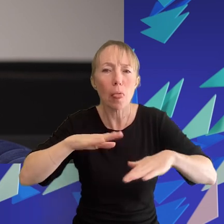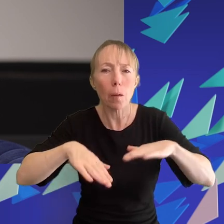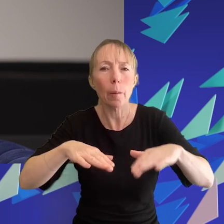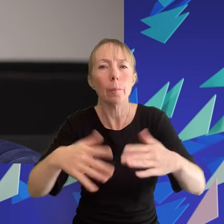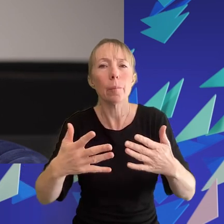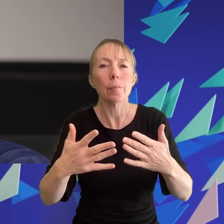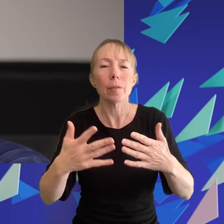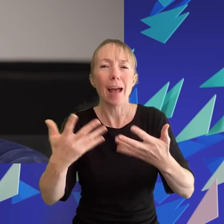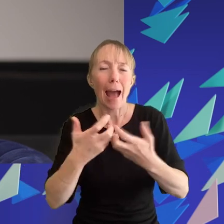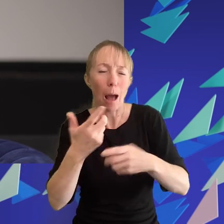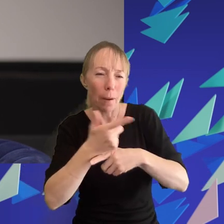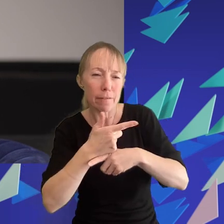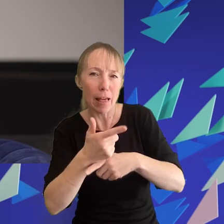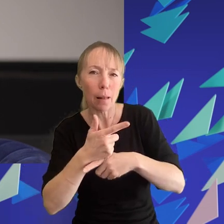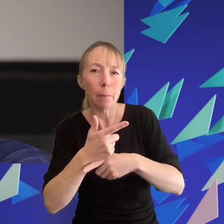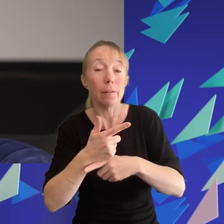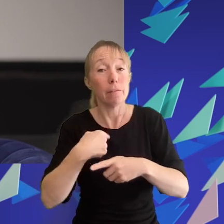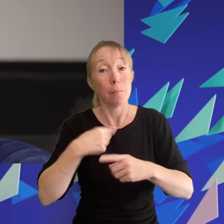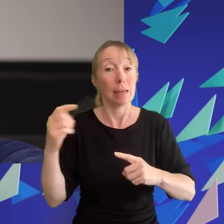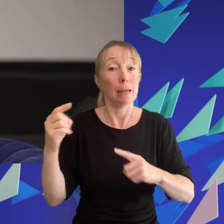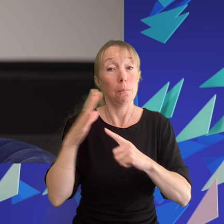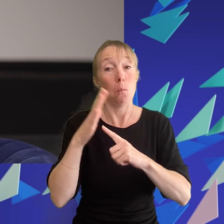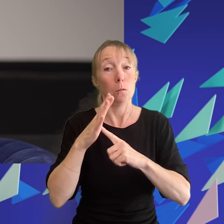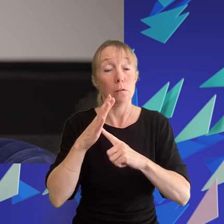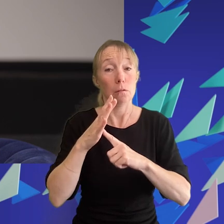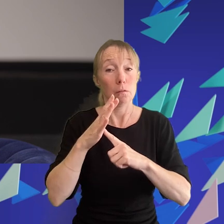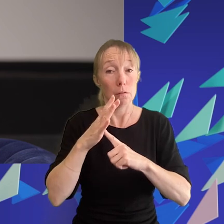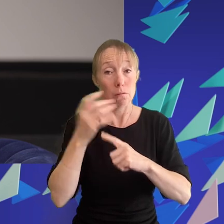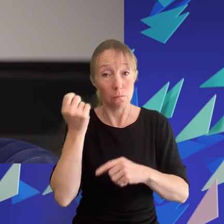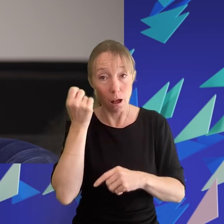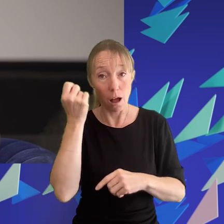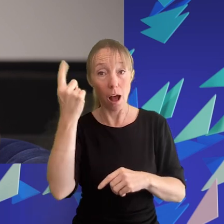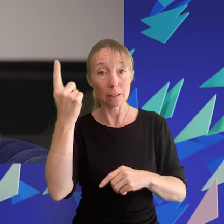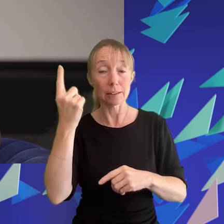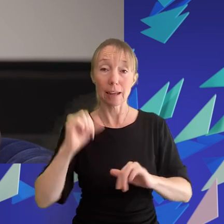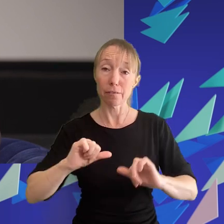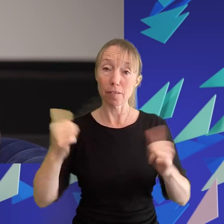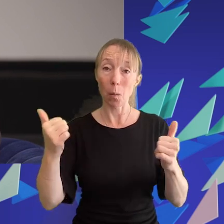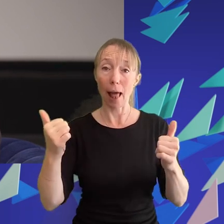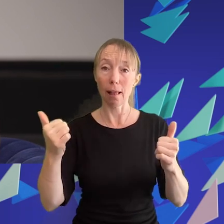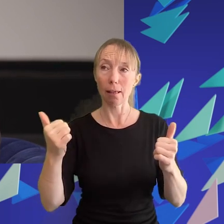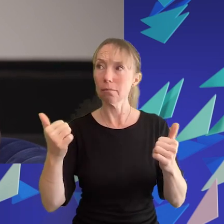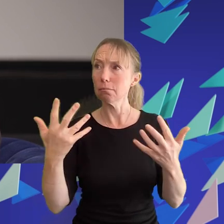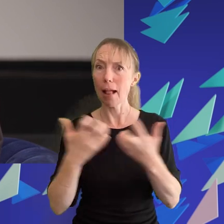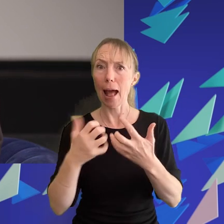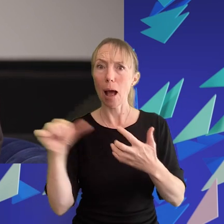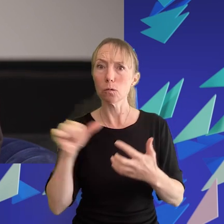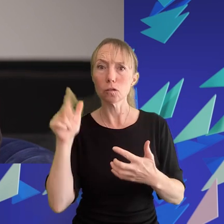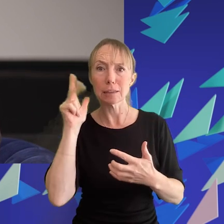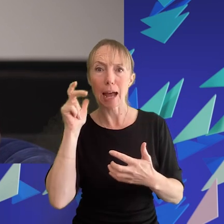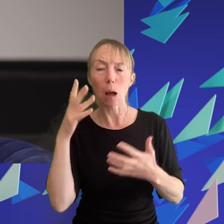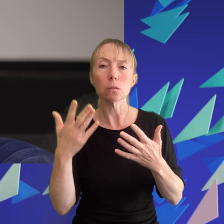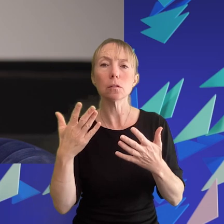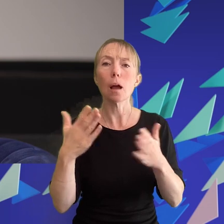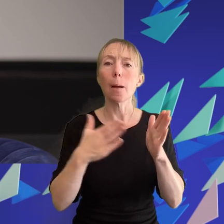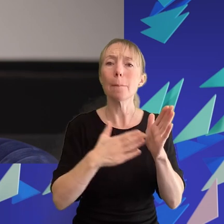shoot it. So for me, it's very important. I understand in that sense very well how things should sound. And with